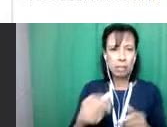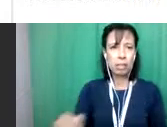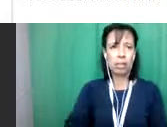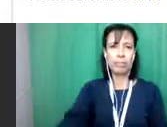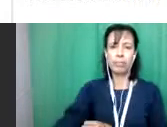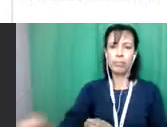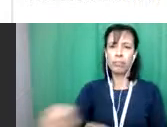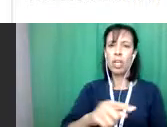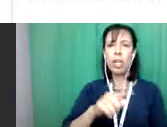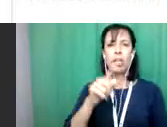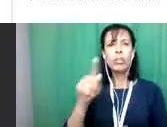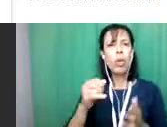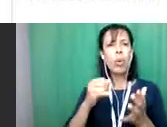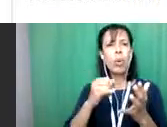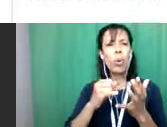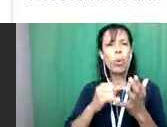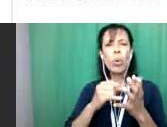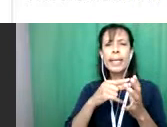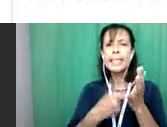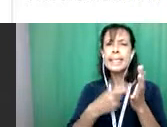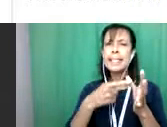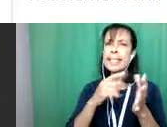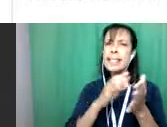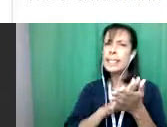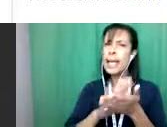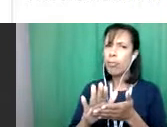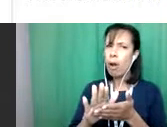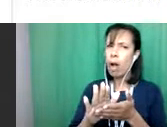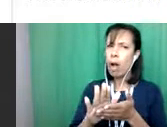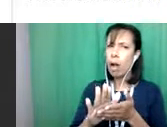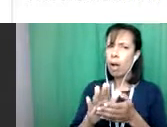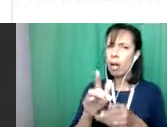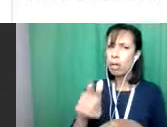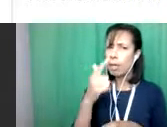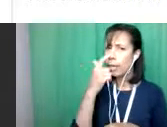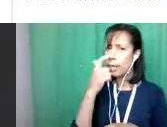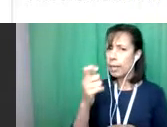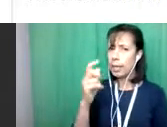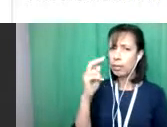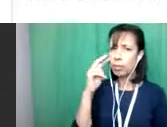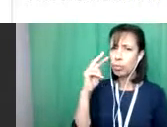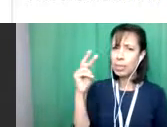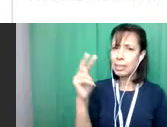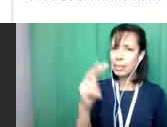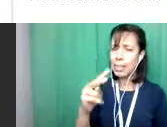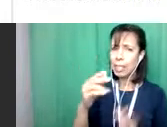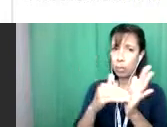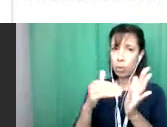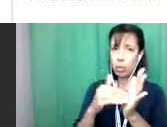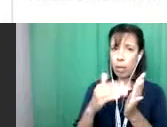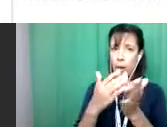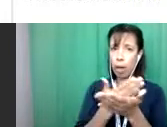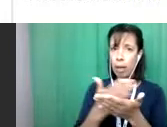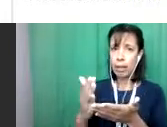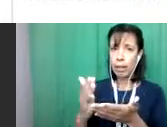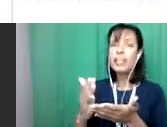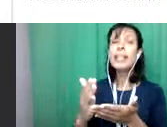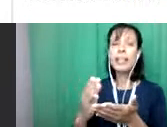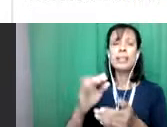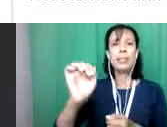Sarah Jackson-Stevens, can you just let me know, can you see the Moodle site clearly? Yes, I can see it perfectly. Thank you,